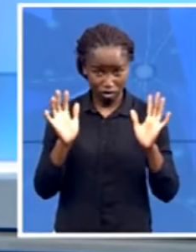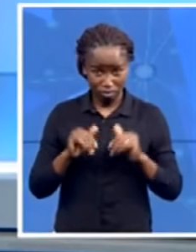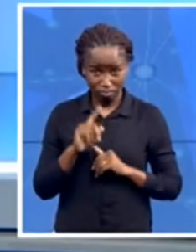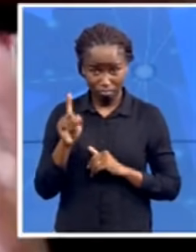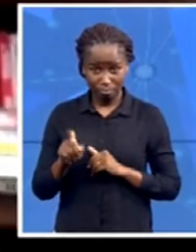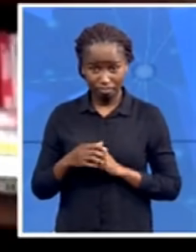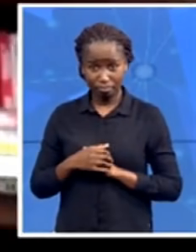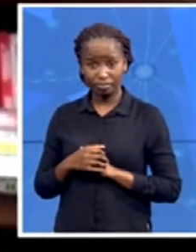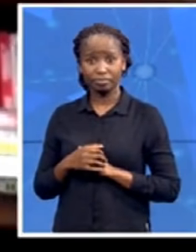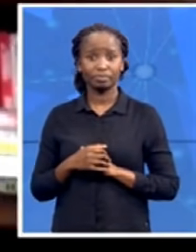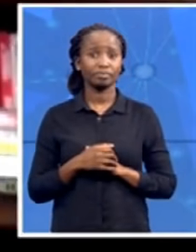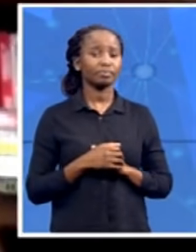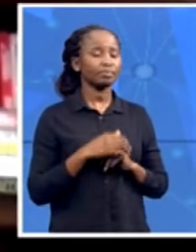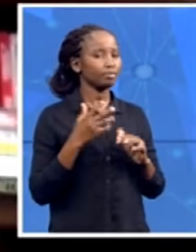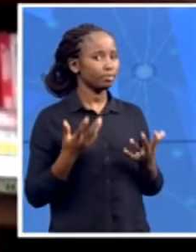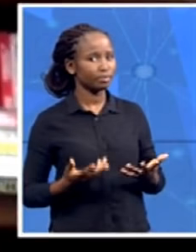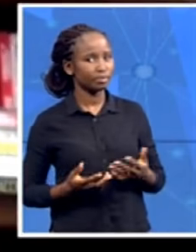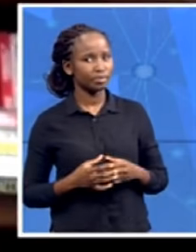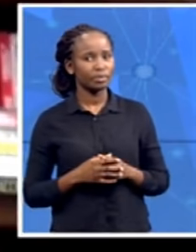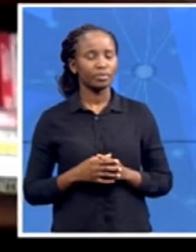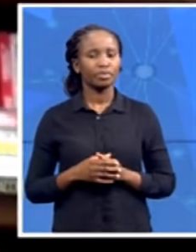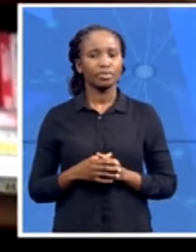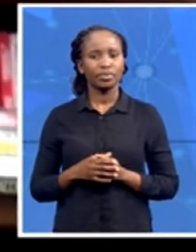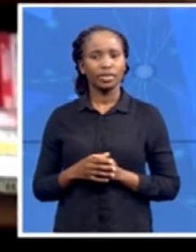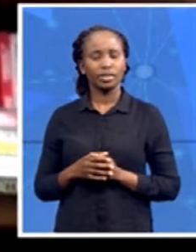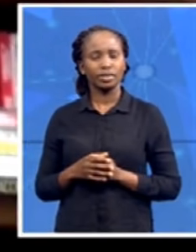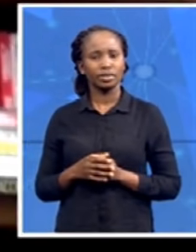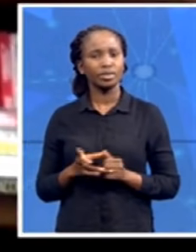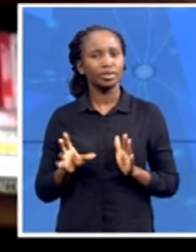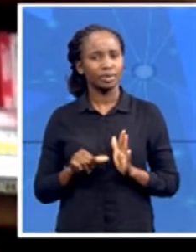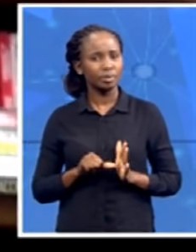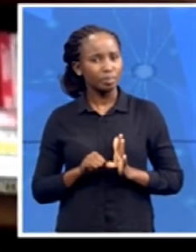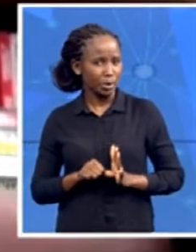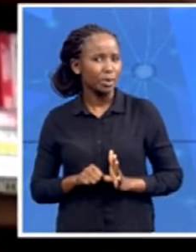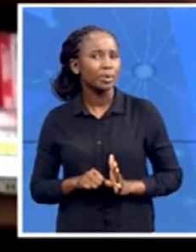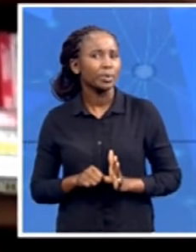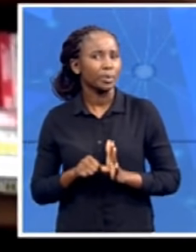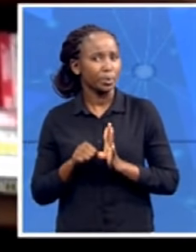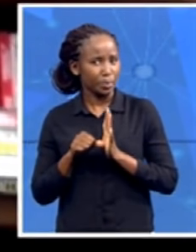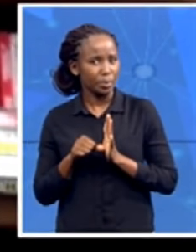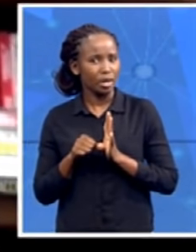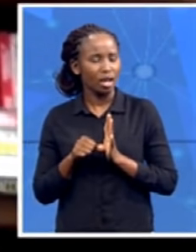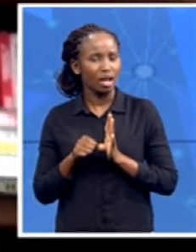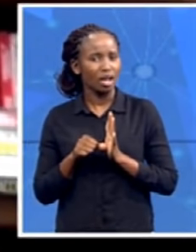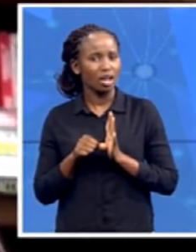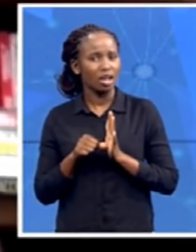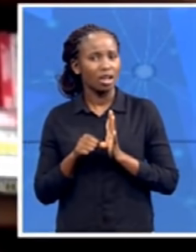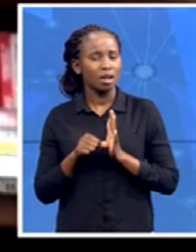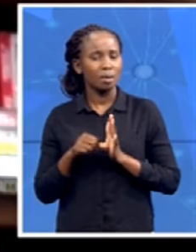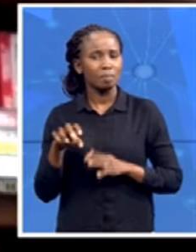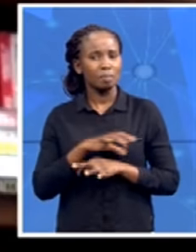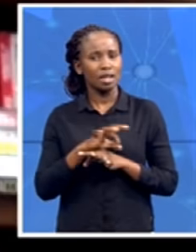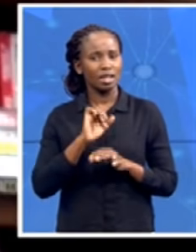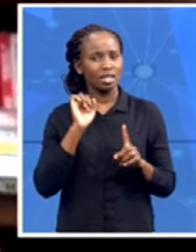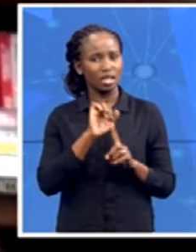The core constituency of the DA, in my opinion, is the white middle